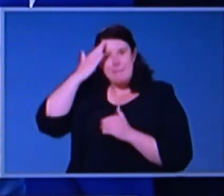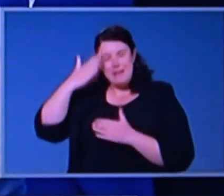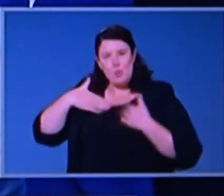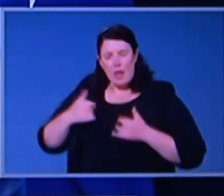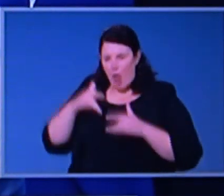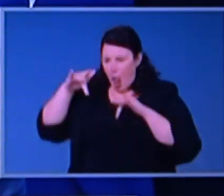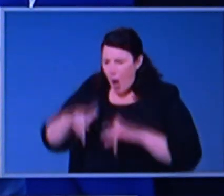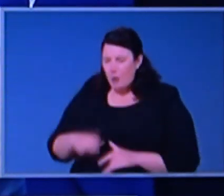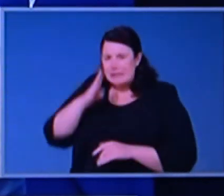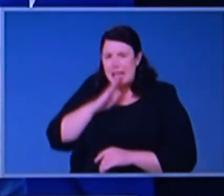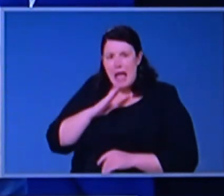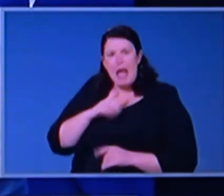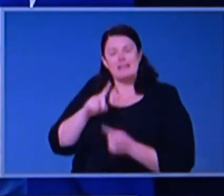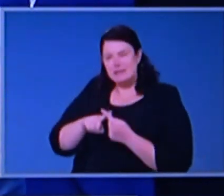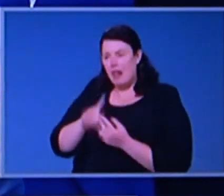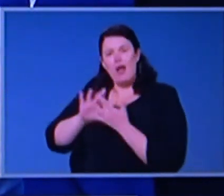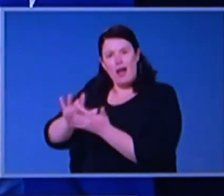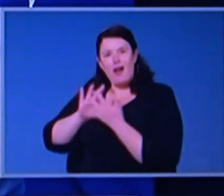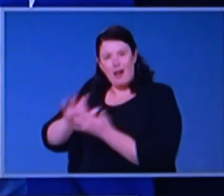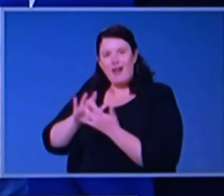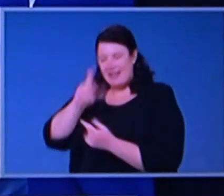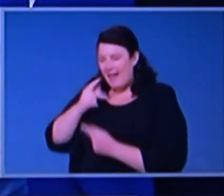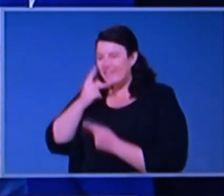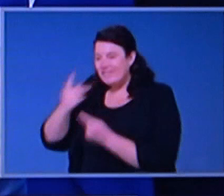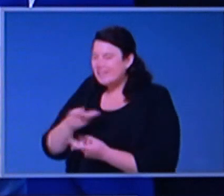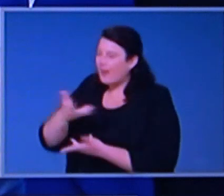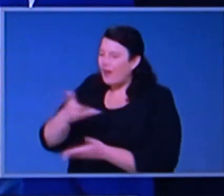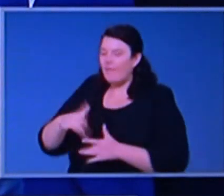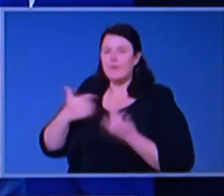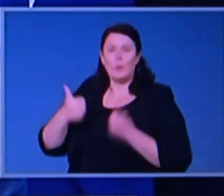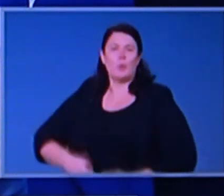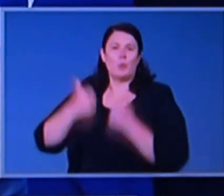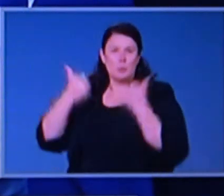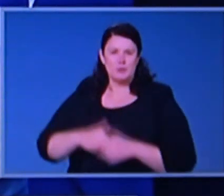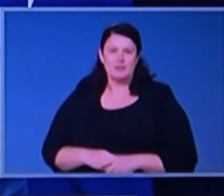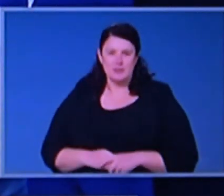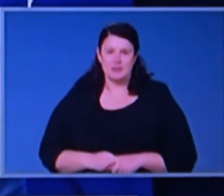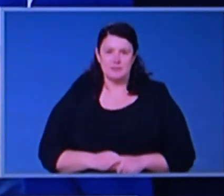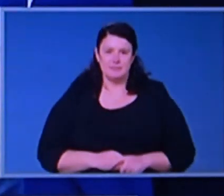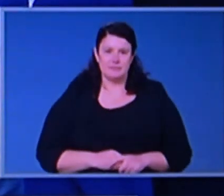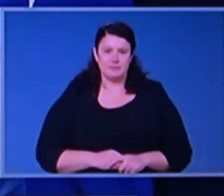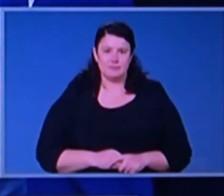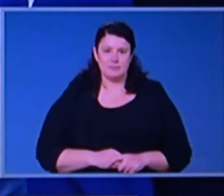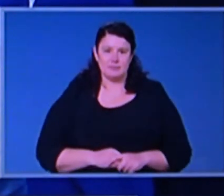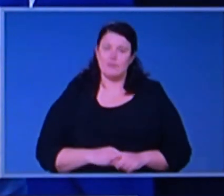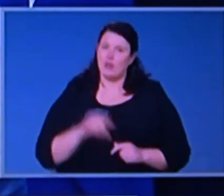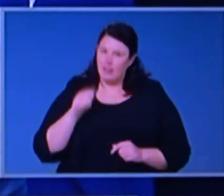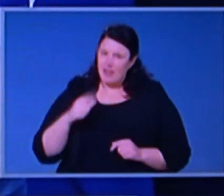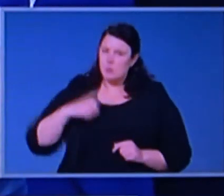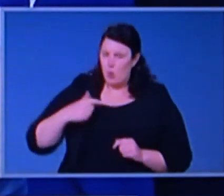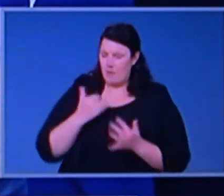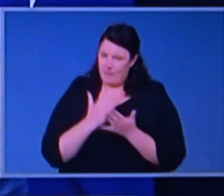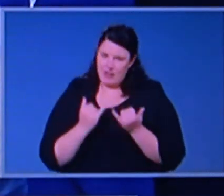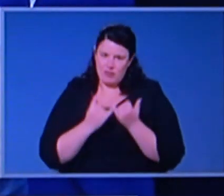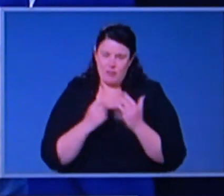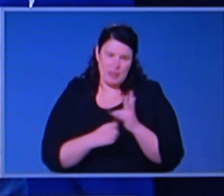they maintain contact with their loved ones and other support people. This is very good for them, and so that's why that's necessary. So look,